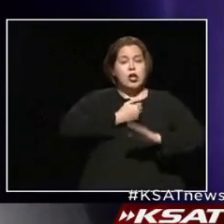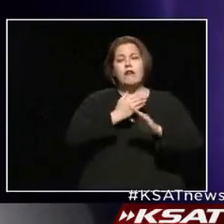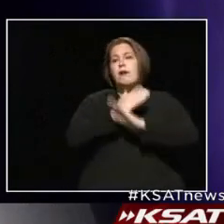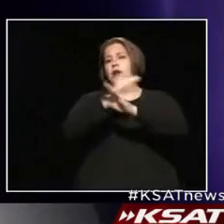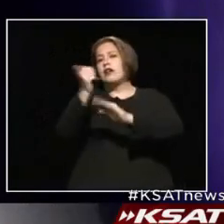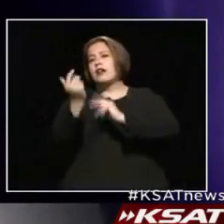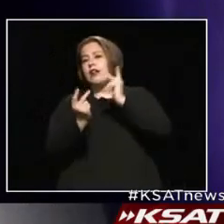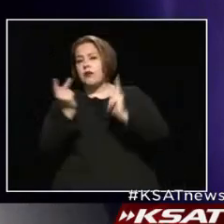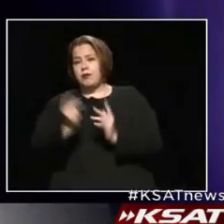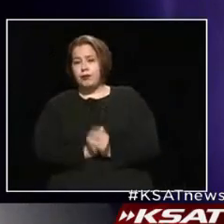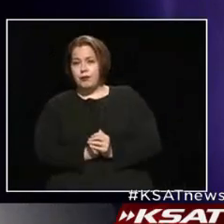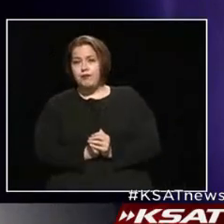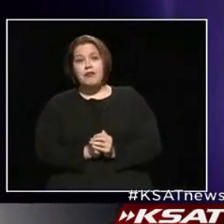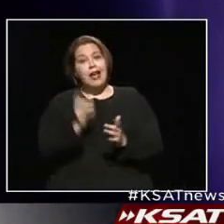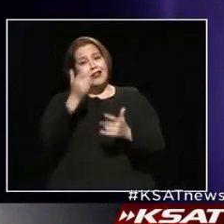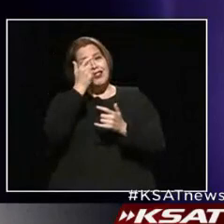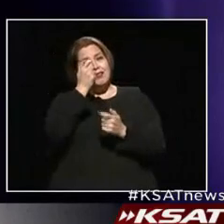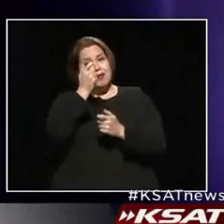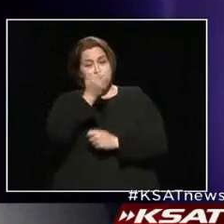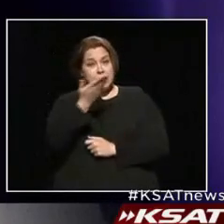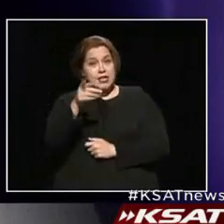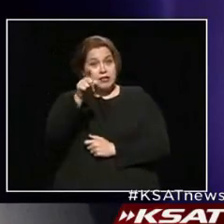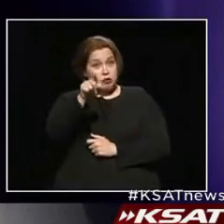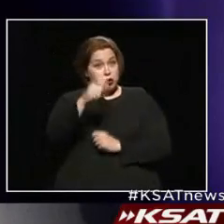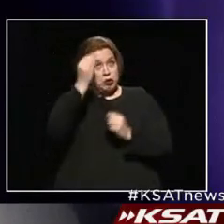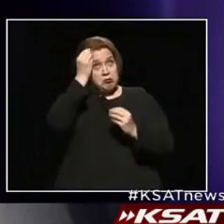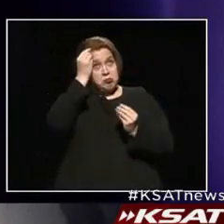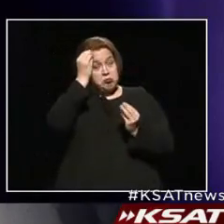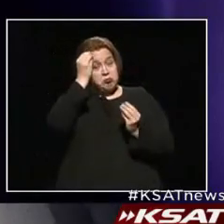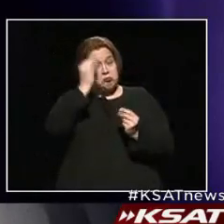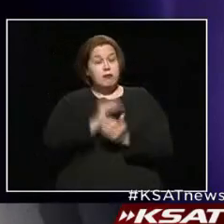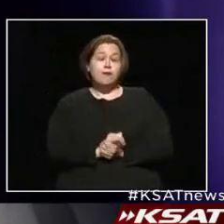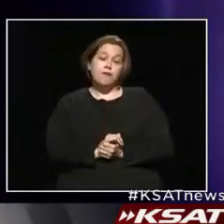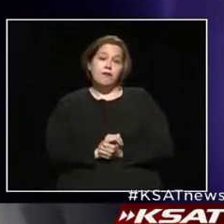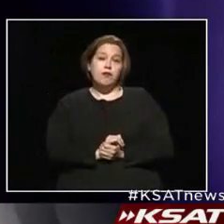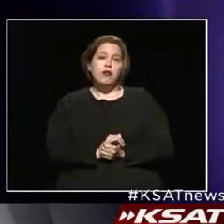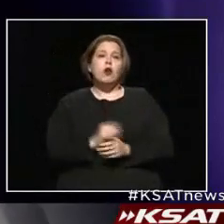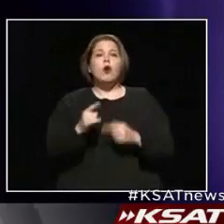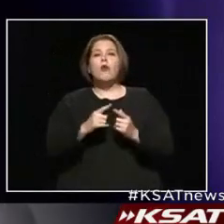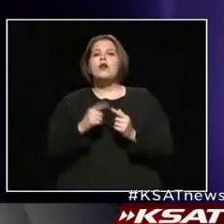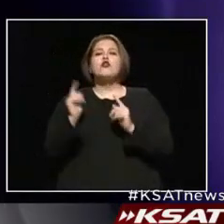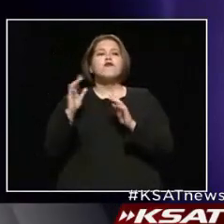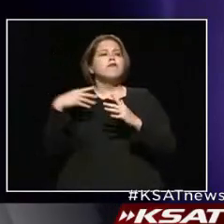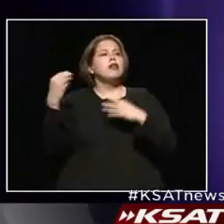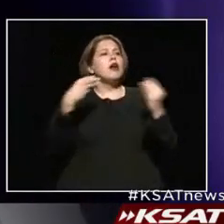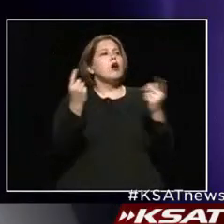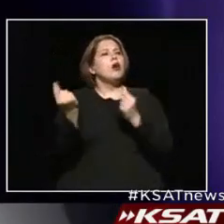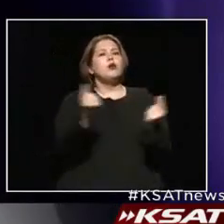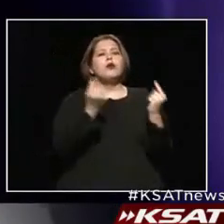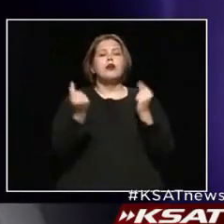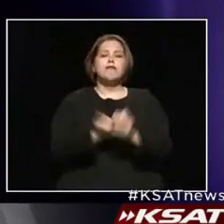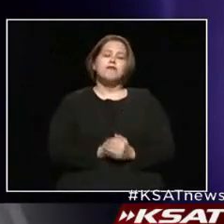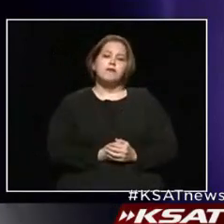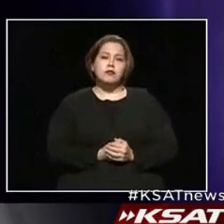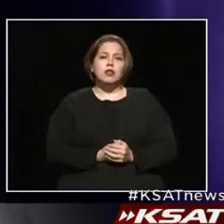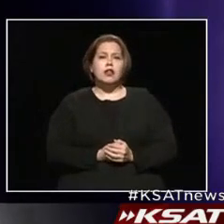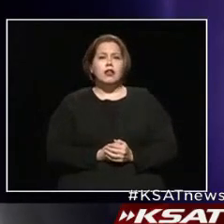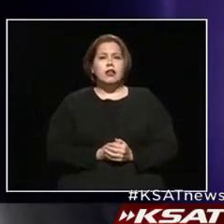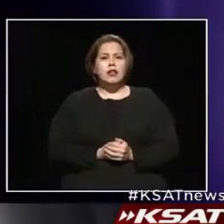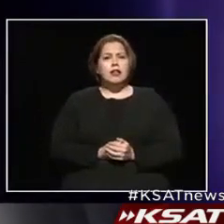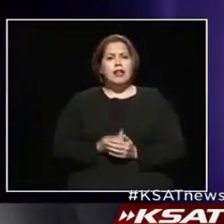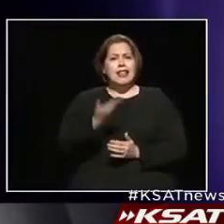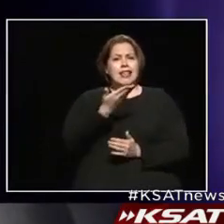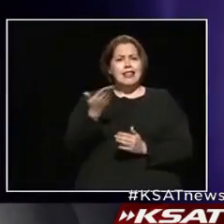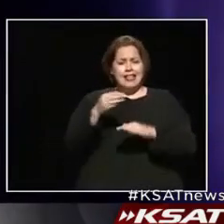others. And there's some interesting things for you to think about as you go about doing that. The factors